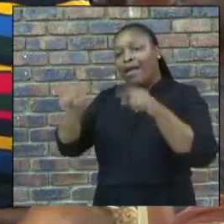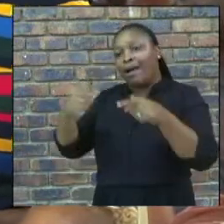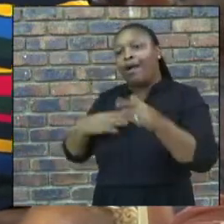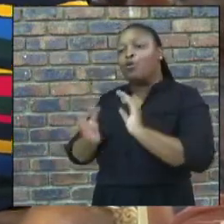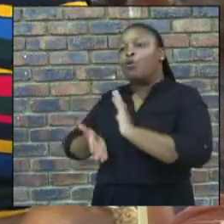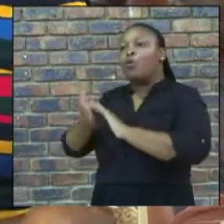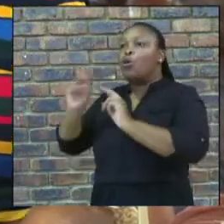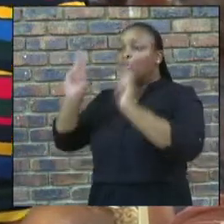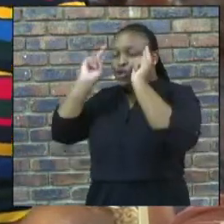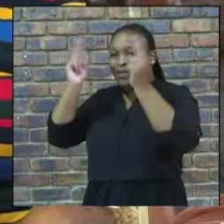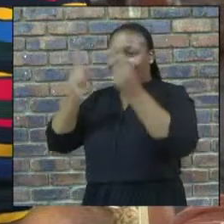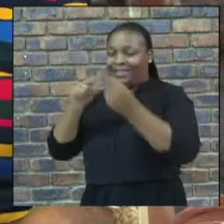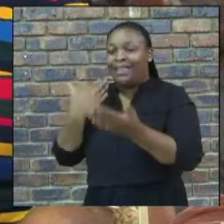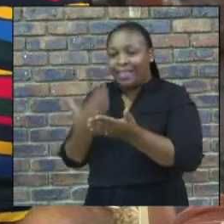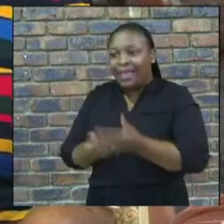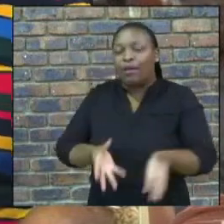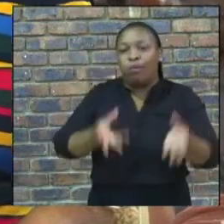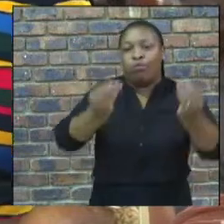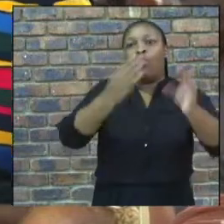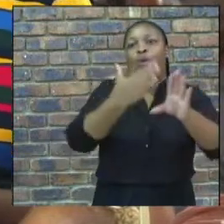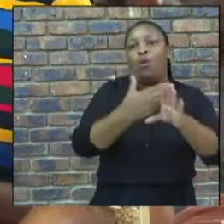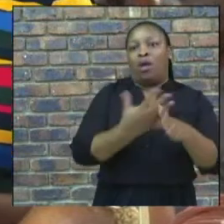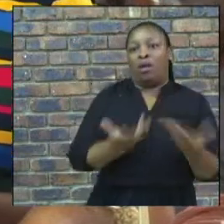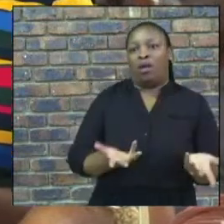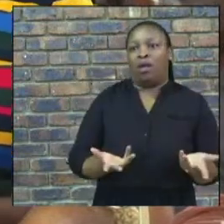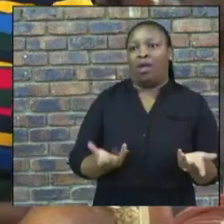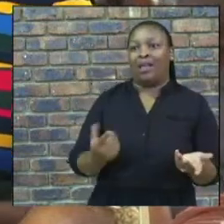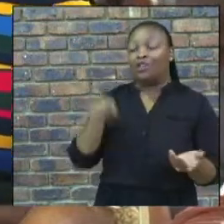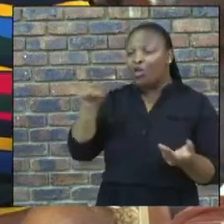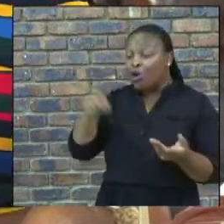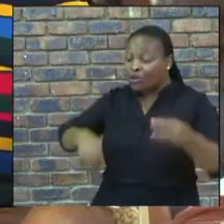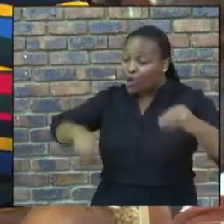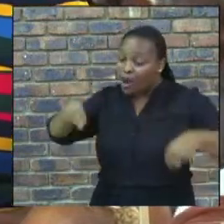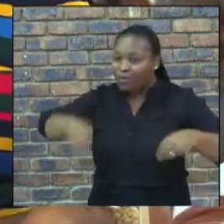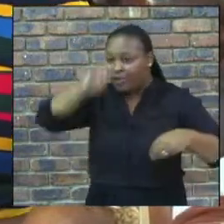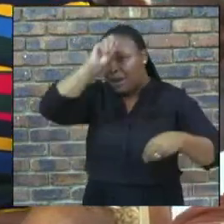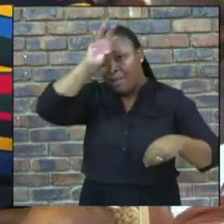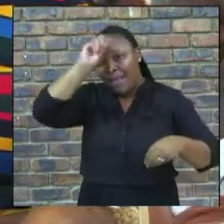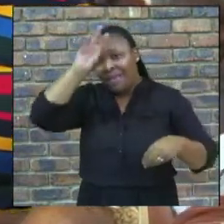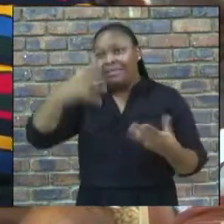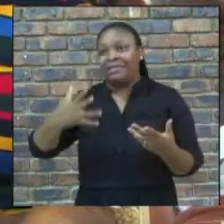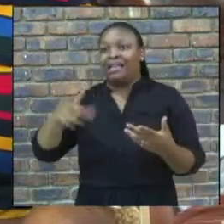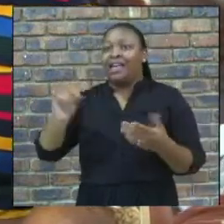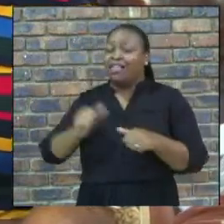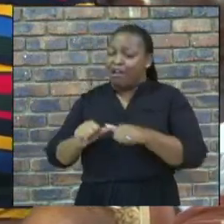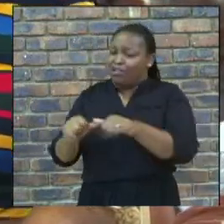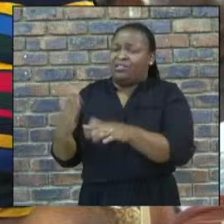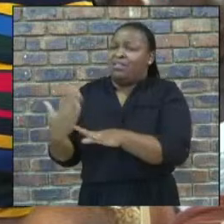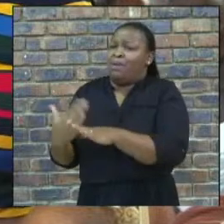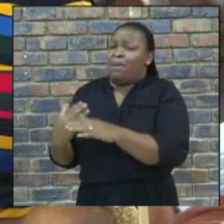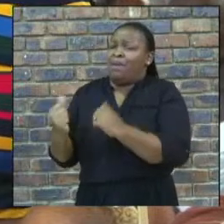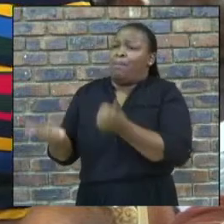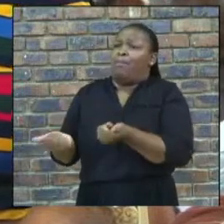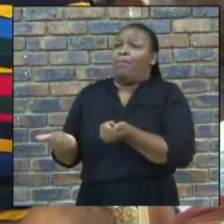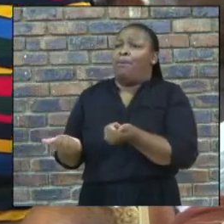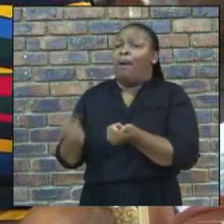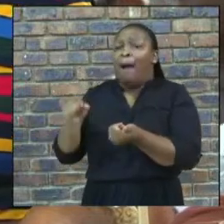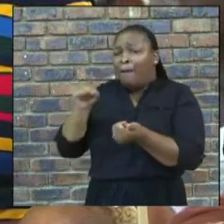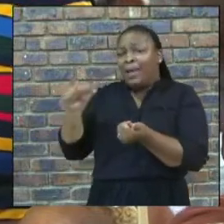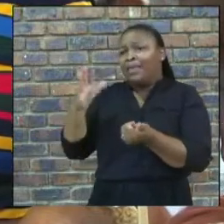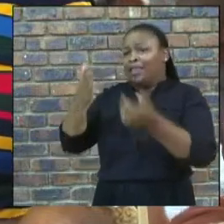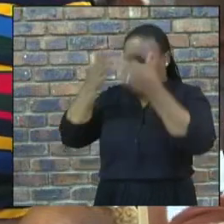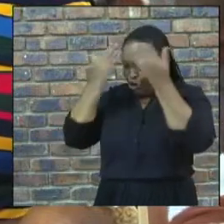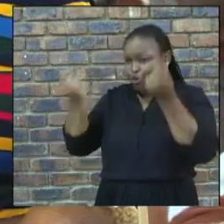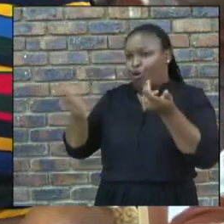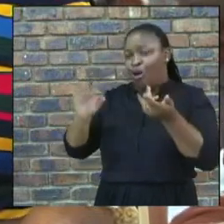we are speaking about the Zamazamas. Those Zamazamas are taught in their countries from the early age on how to mine.